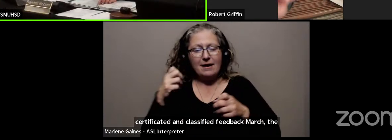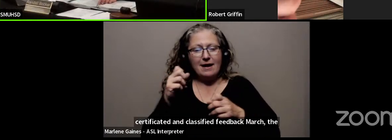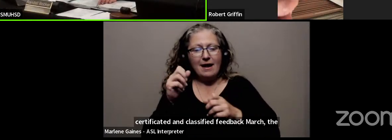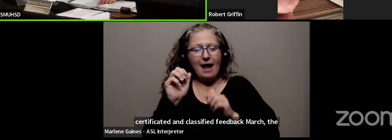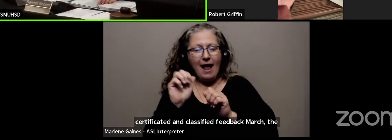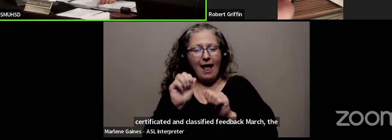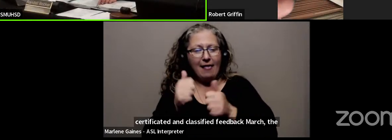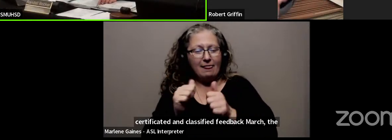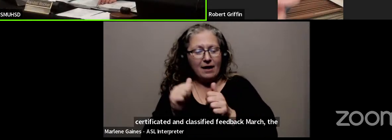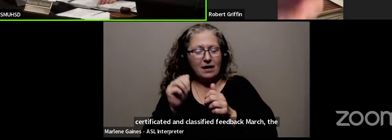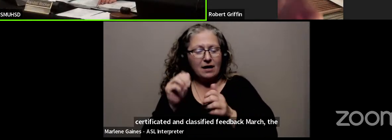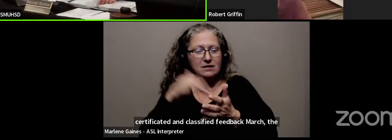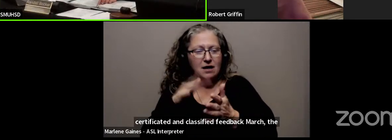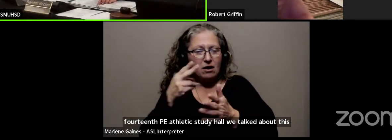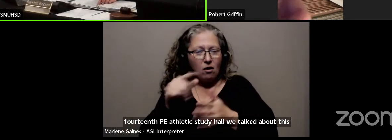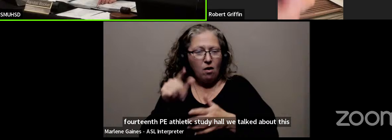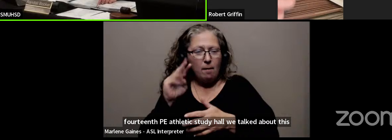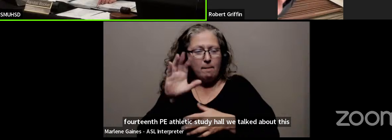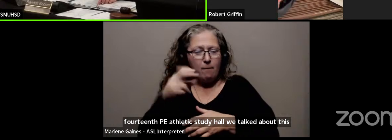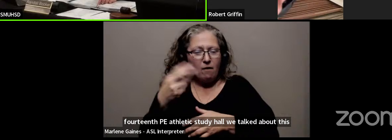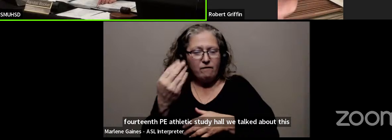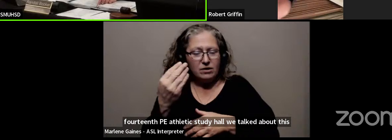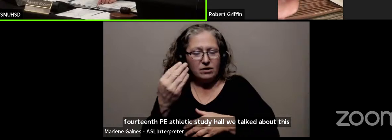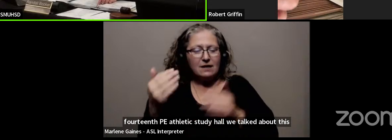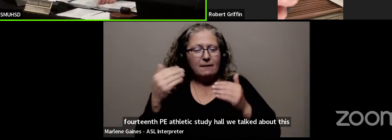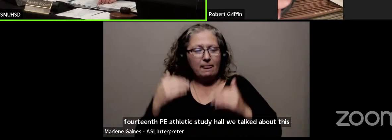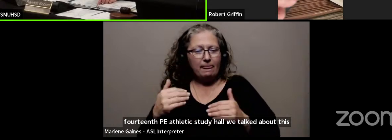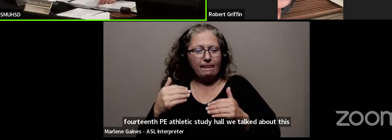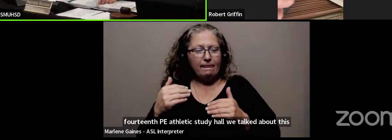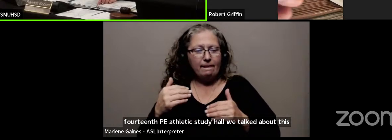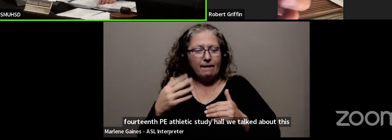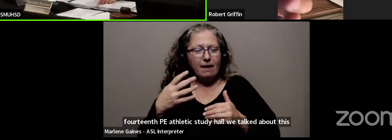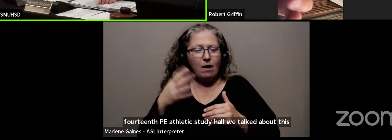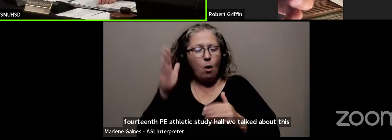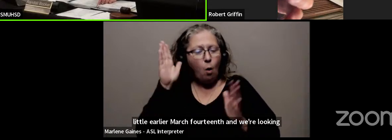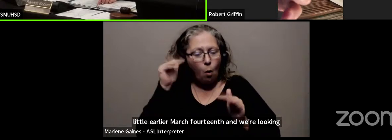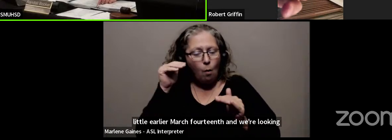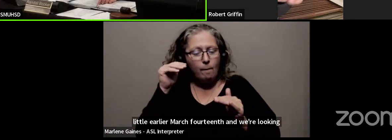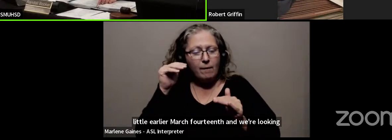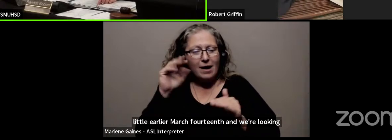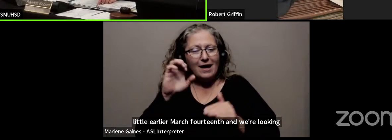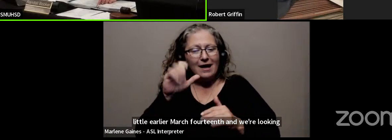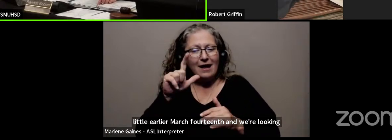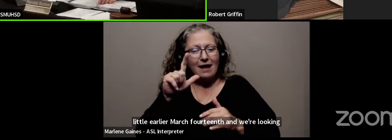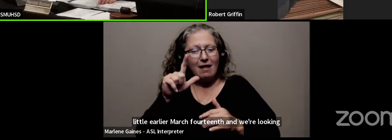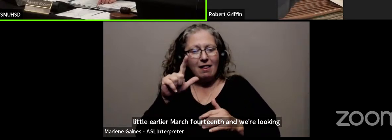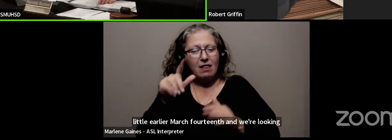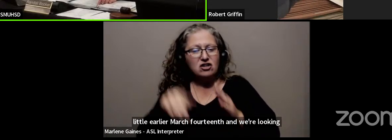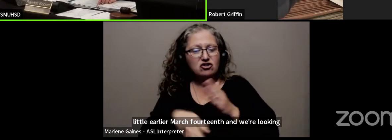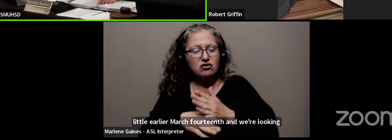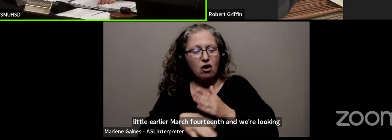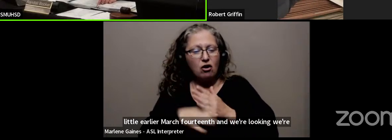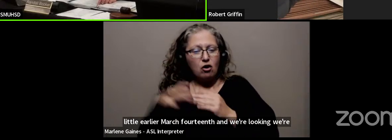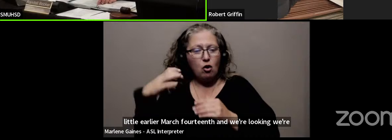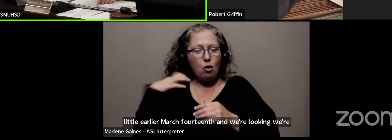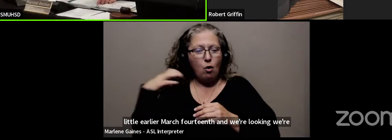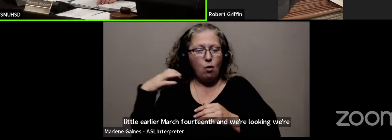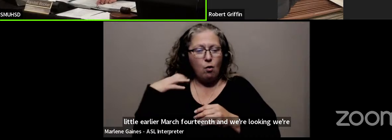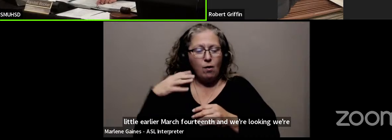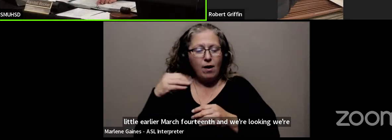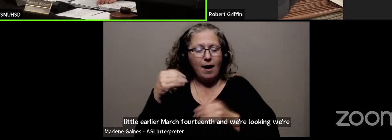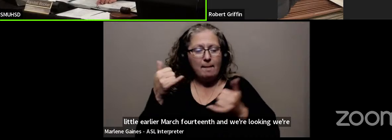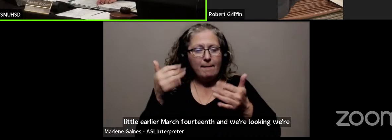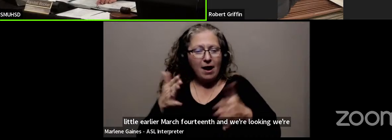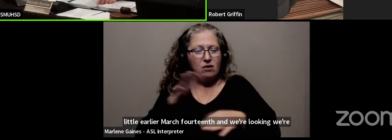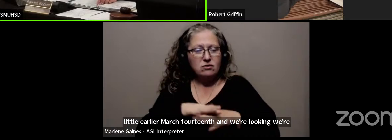talked about this a little earlier, March 14th. mhm. And we're hoping to bring the EL soccer coaches and some of the players